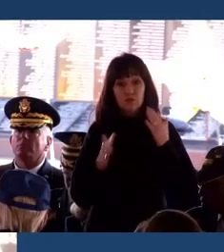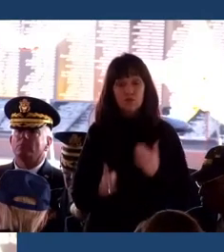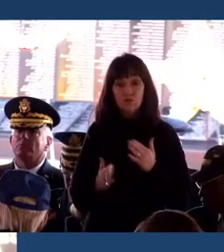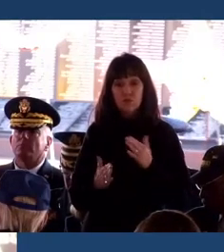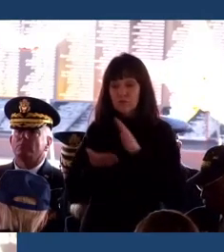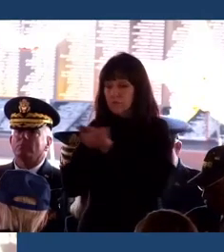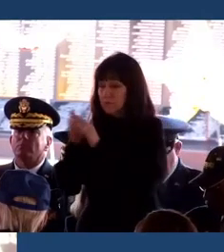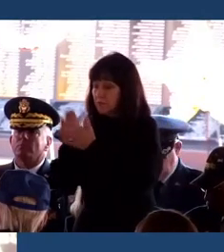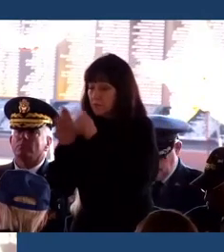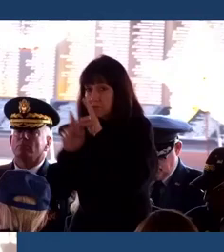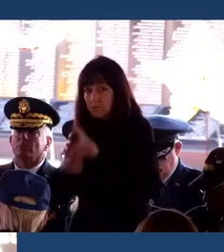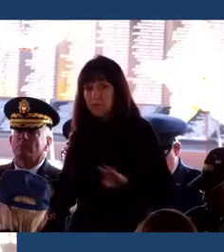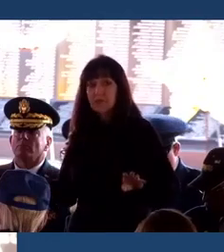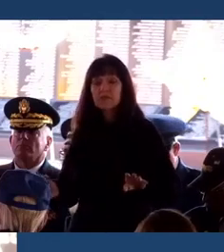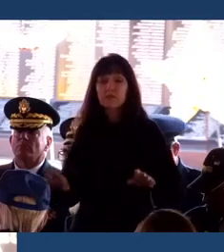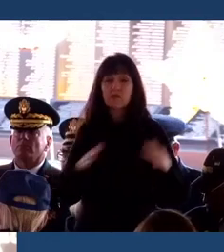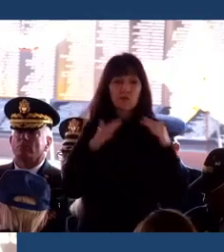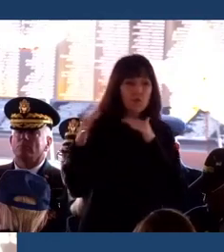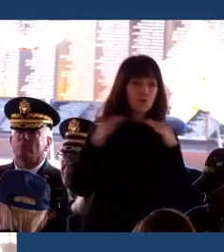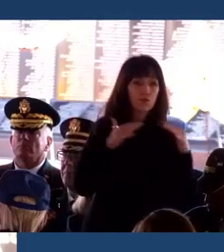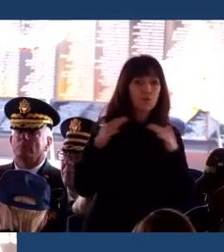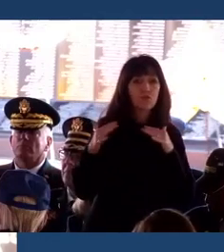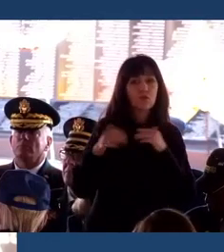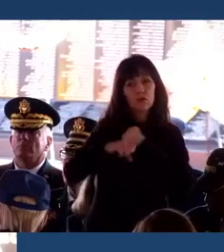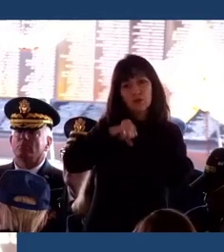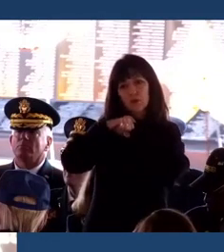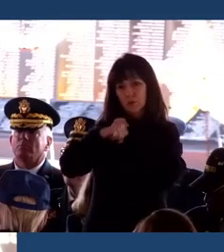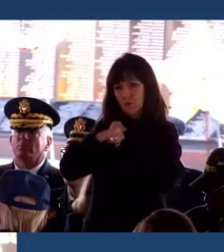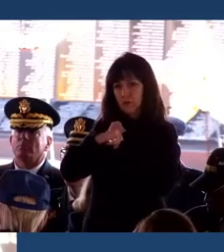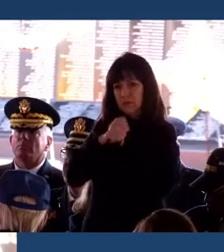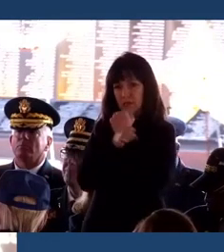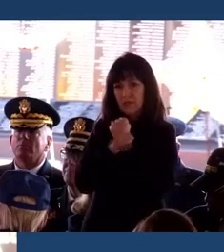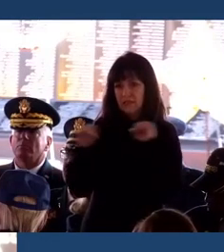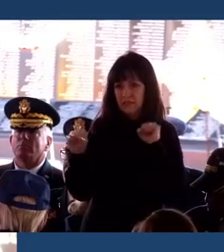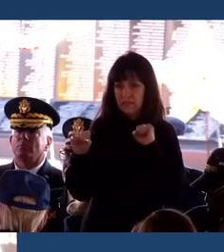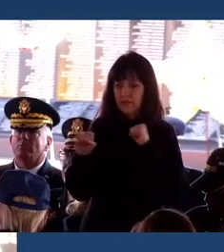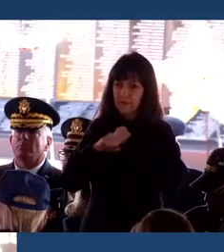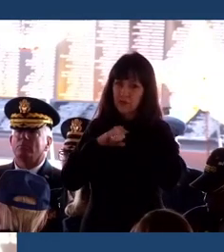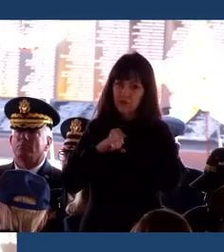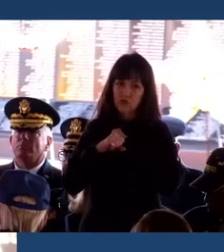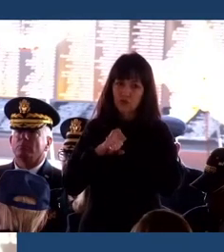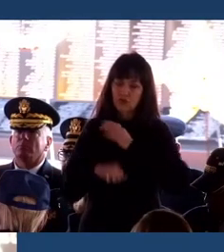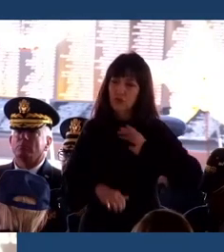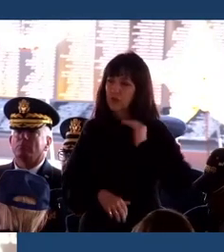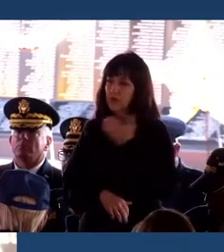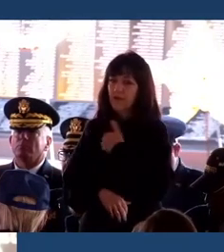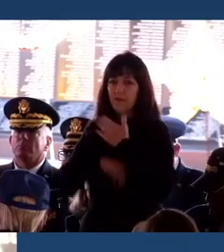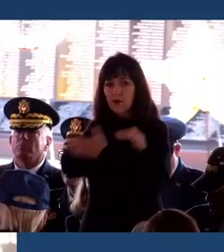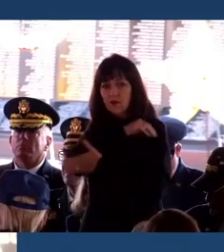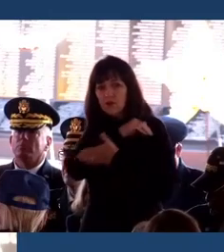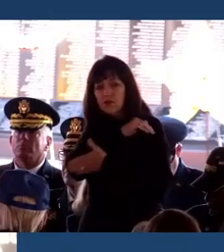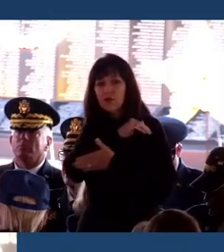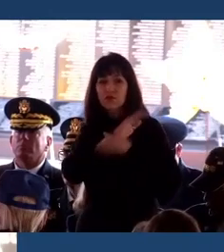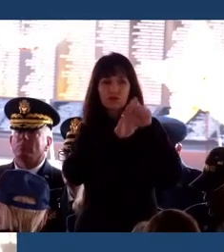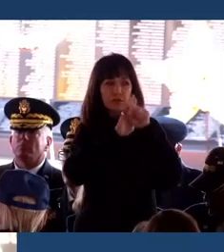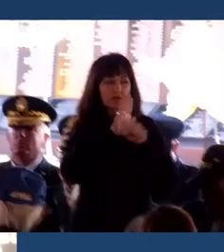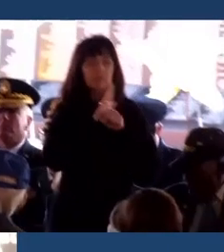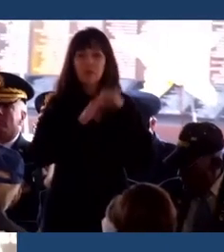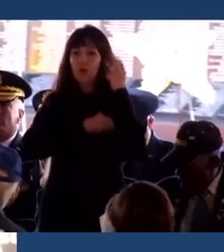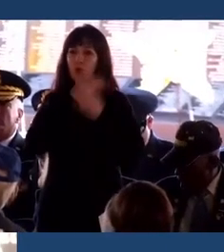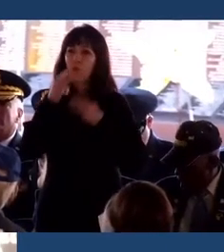and war, protecting the safety and security of citizens of our state, our country, and around the